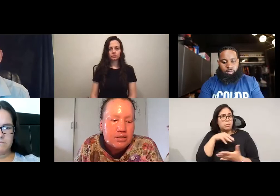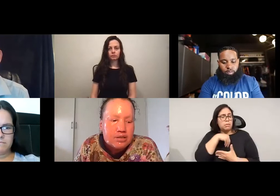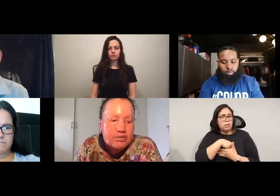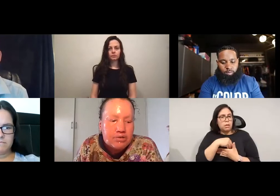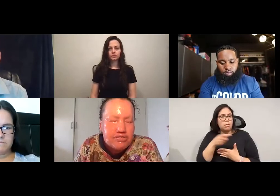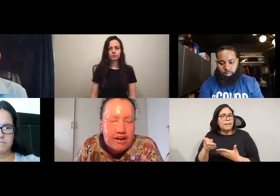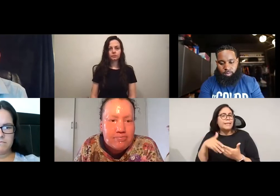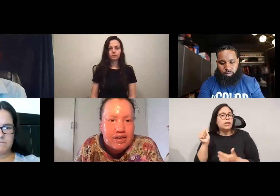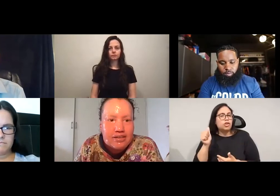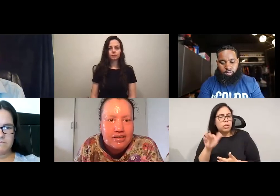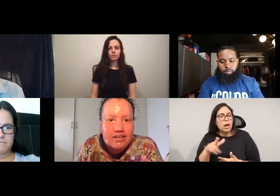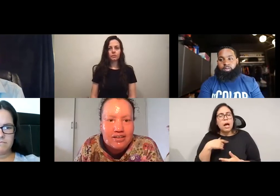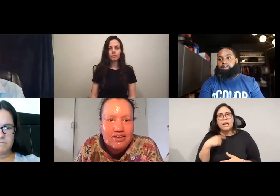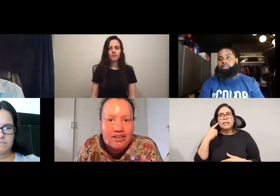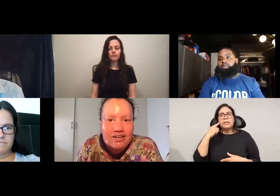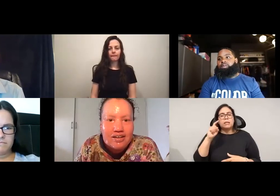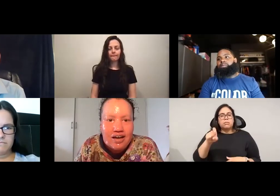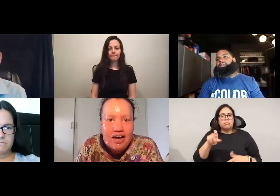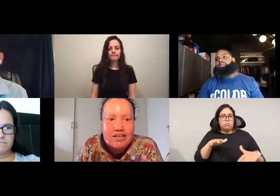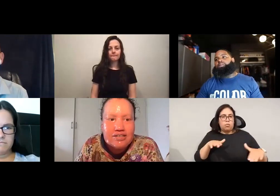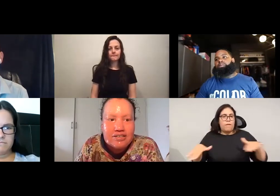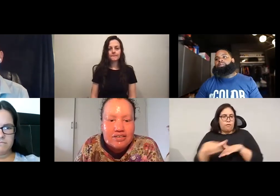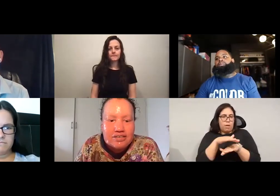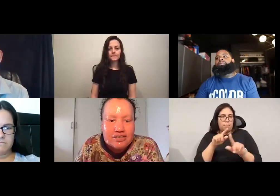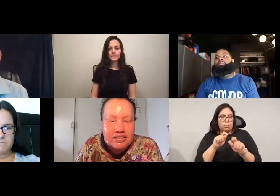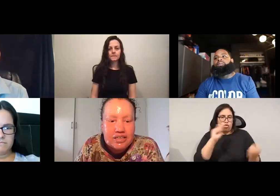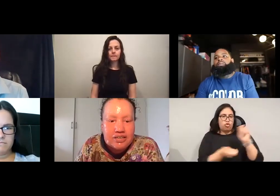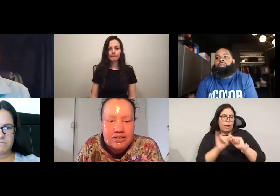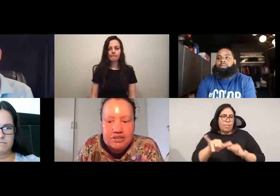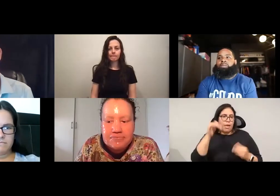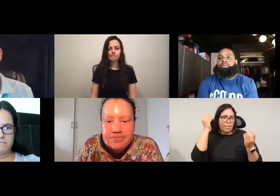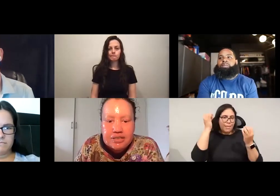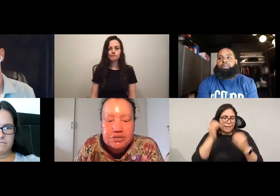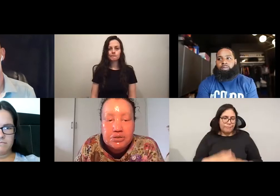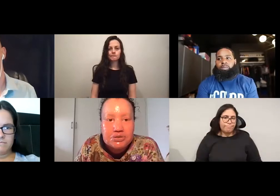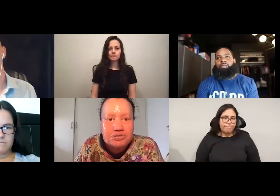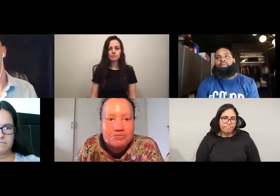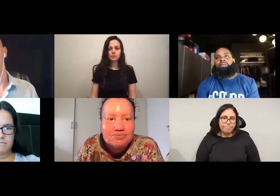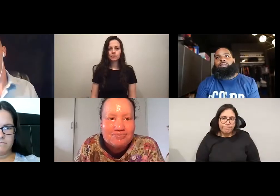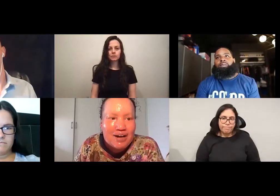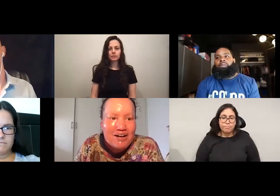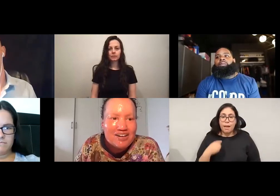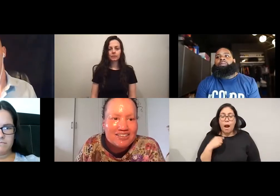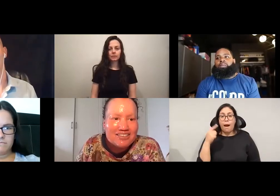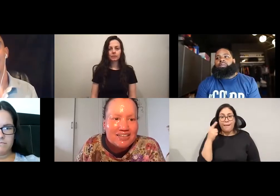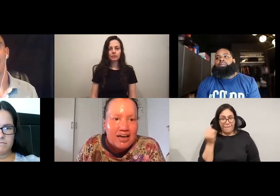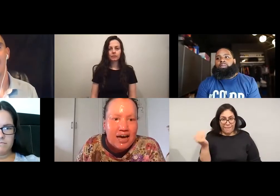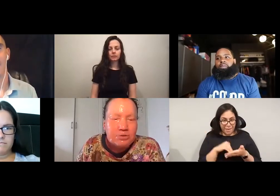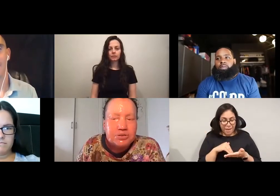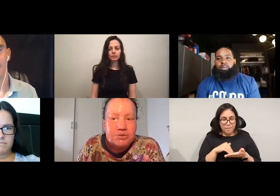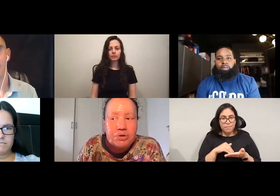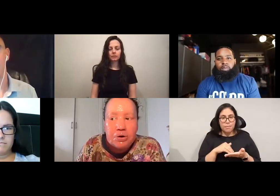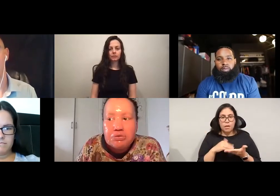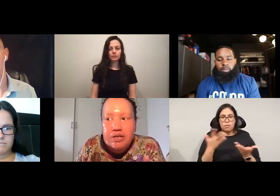perhaps reframe that thinking and see the social barriers,